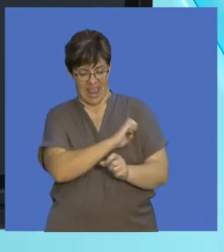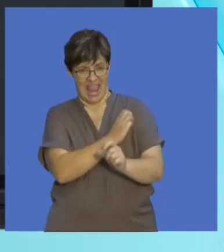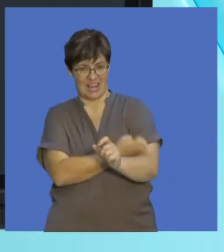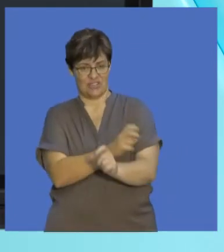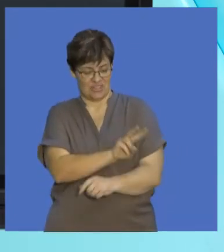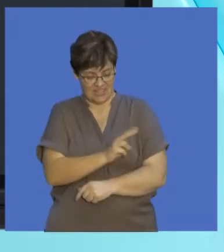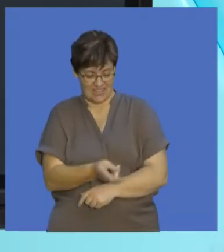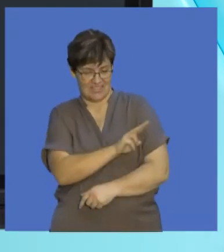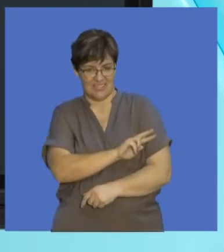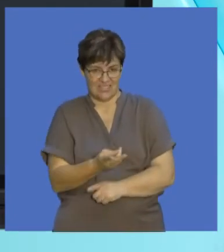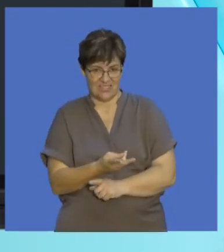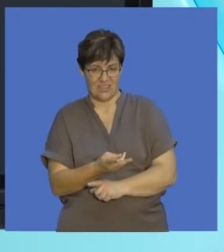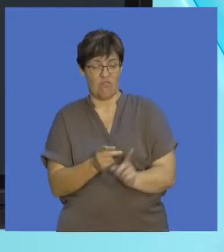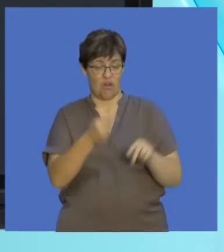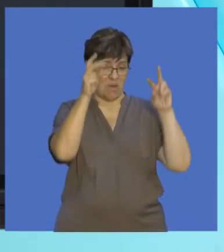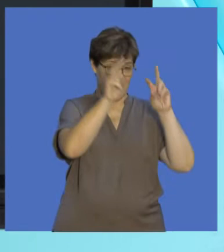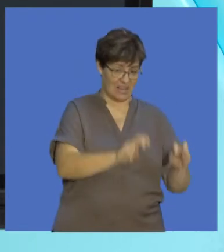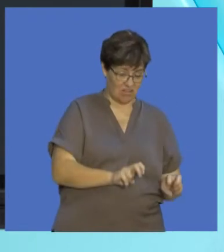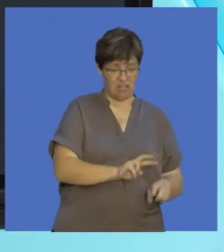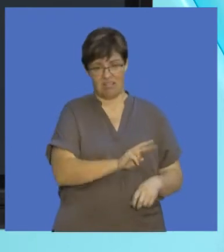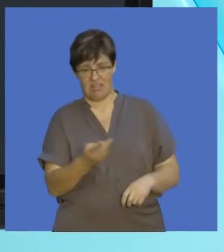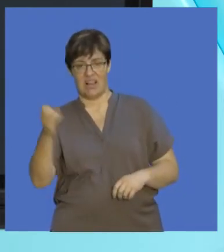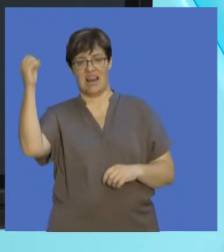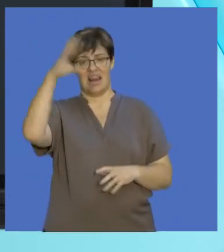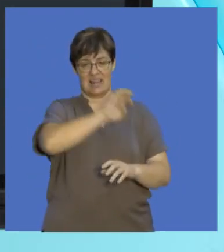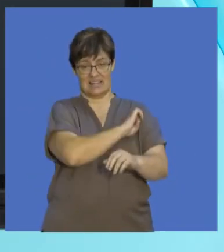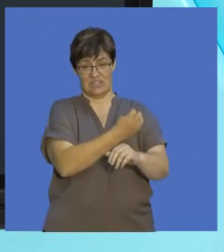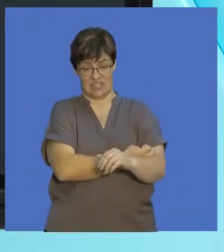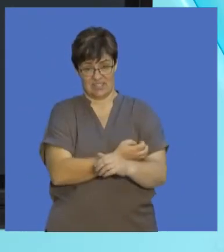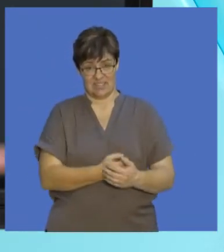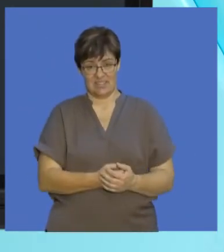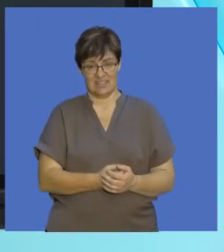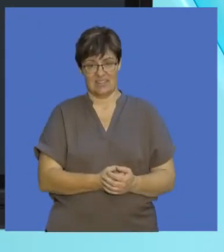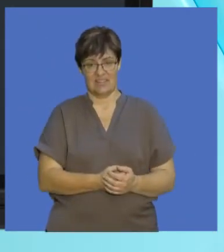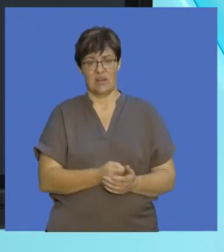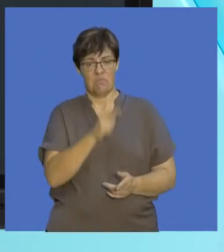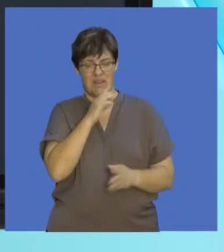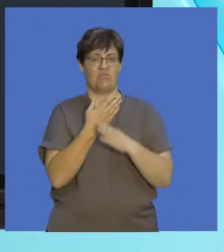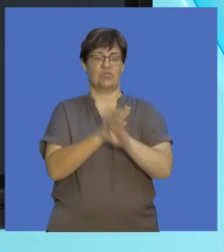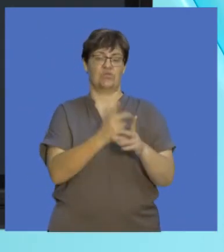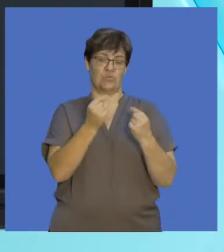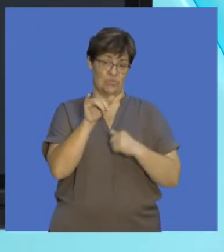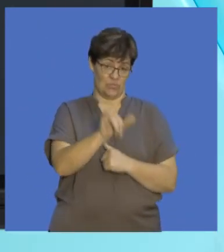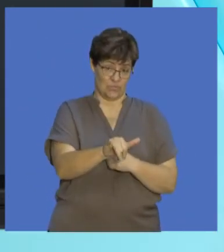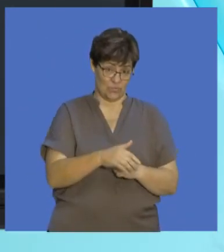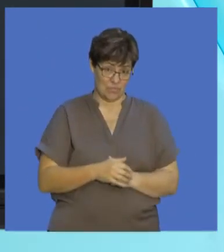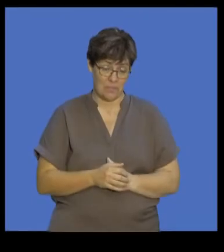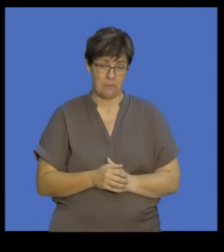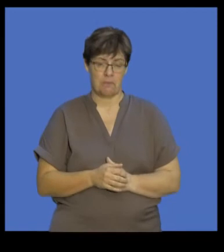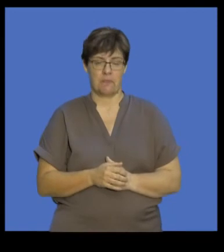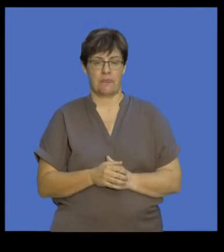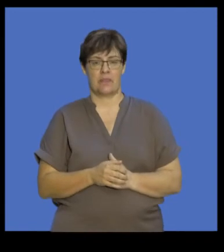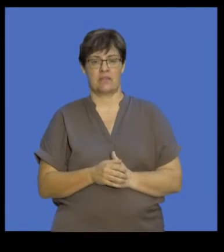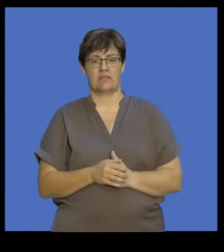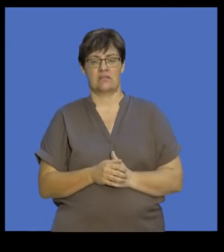of energy that it converts from electrical to light energy, because that's what a resistor does, okay?